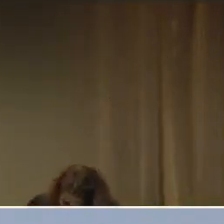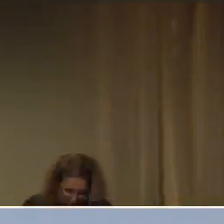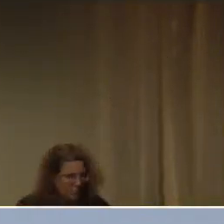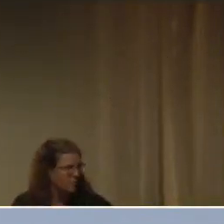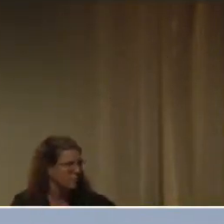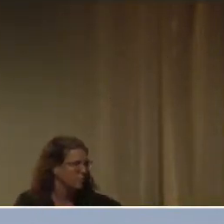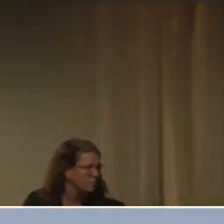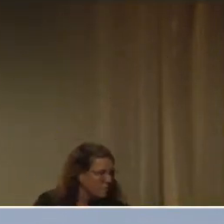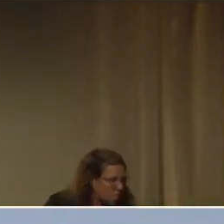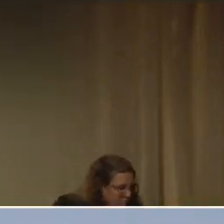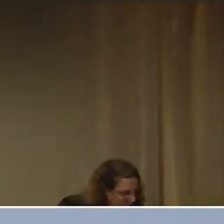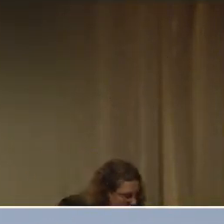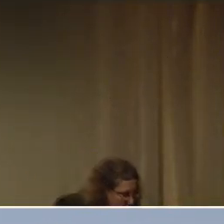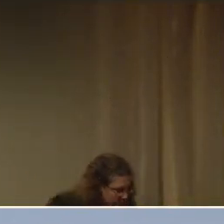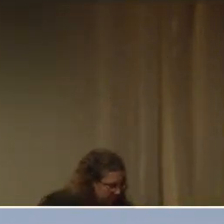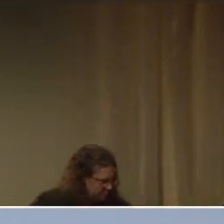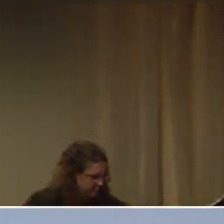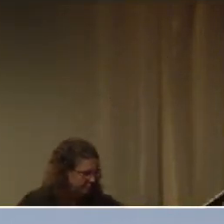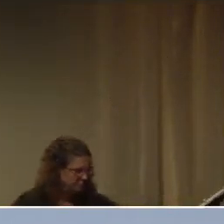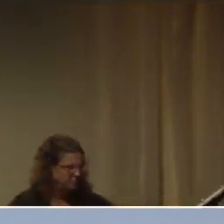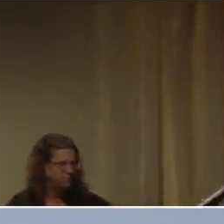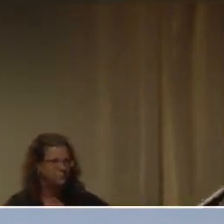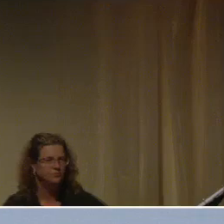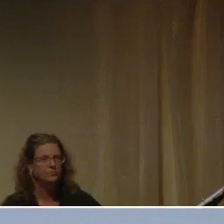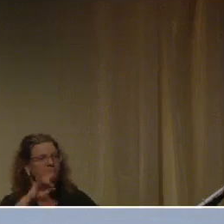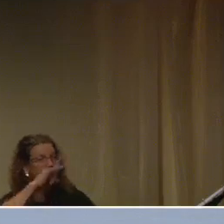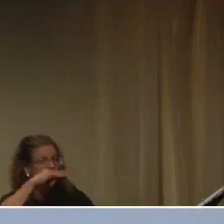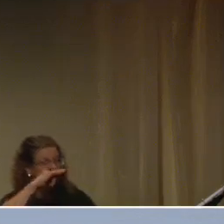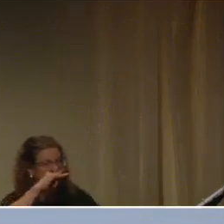Let's stay in this place of worship. We're going to let the kids go.